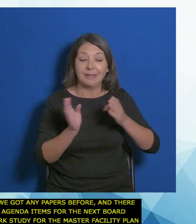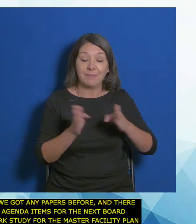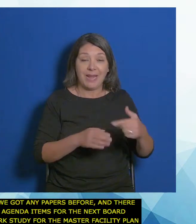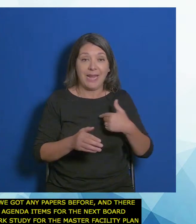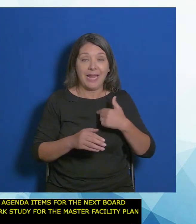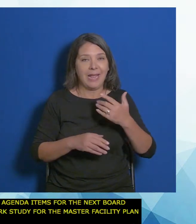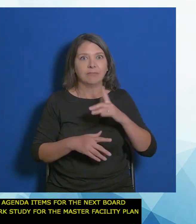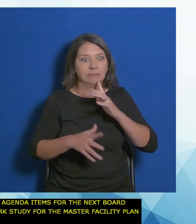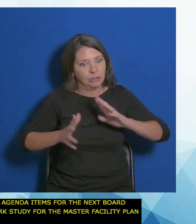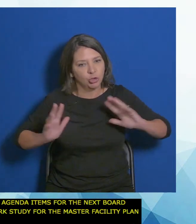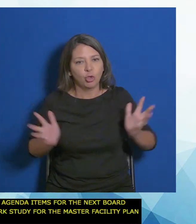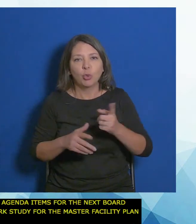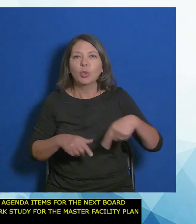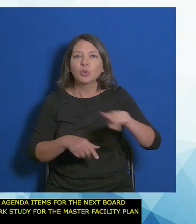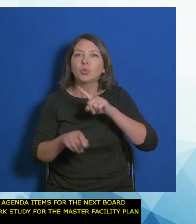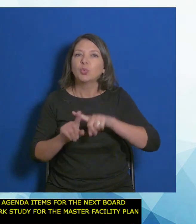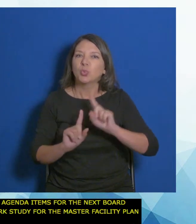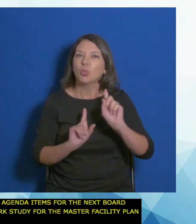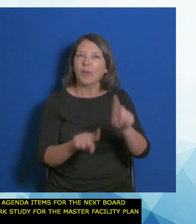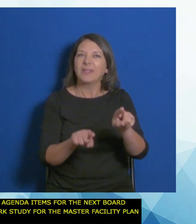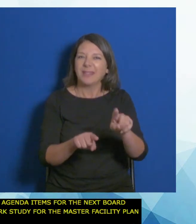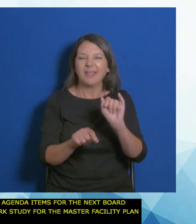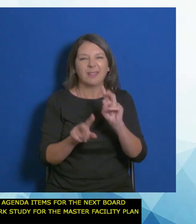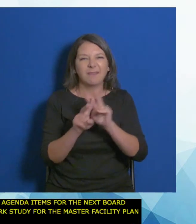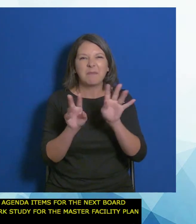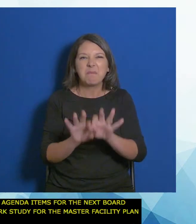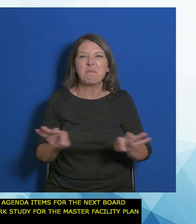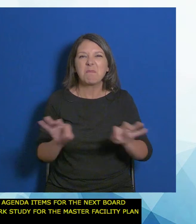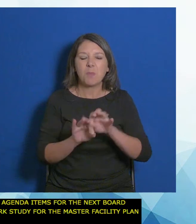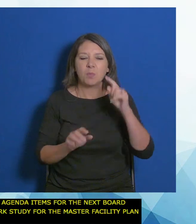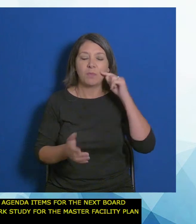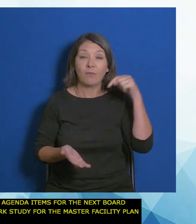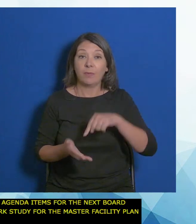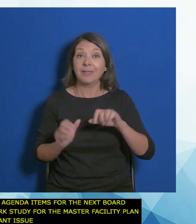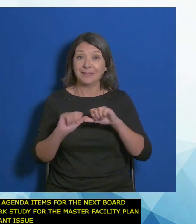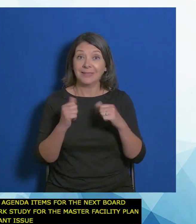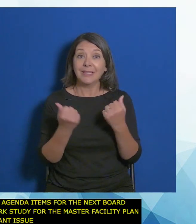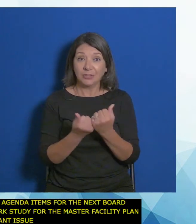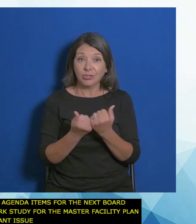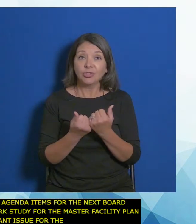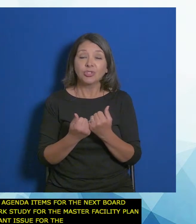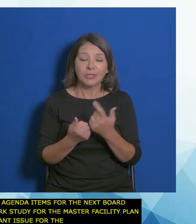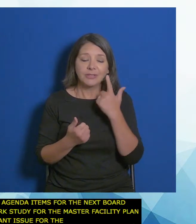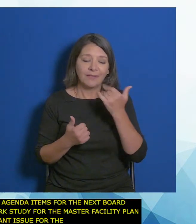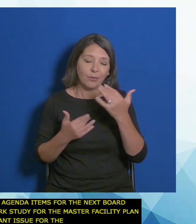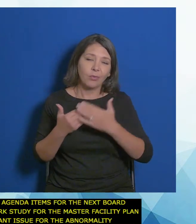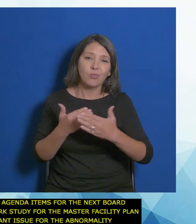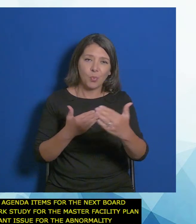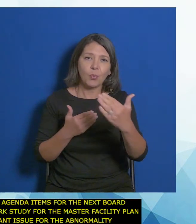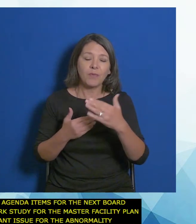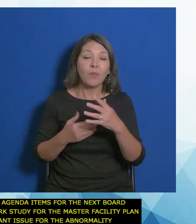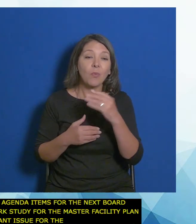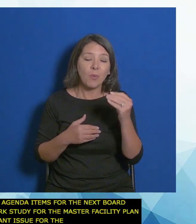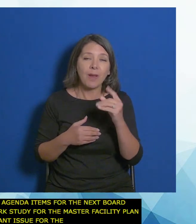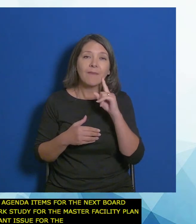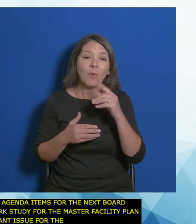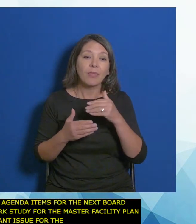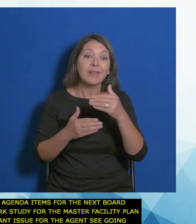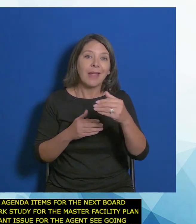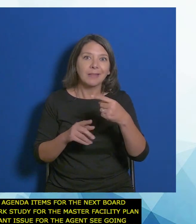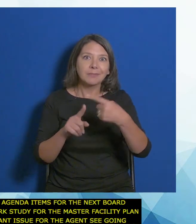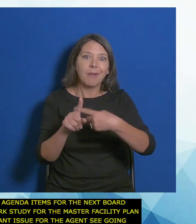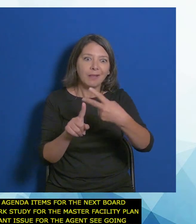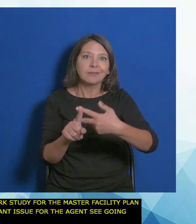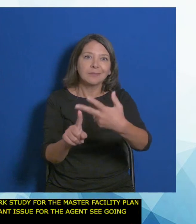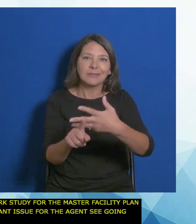very important issue for the agency, going forward. And I think over the next months and year, that's going to